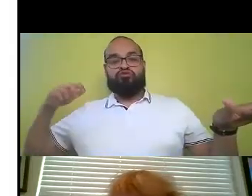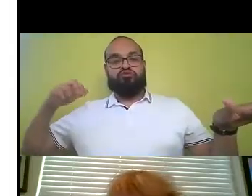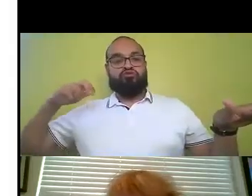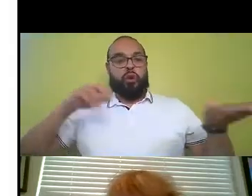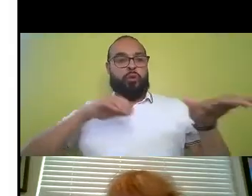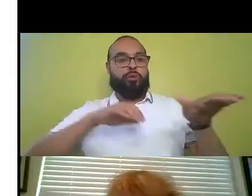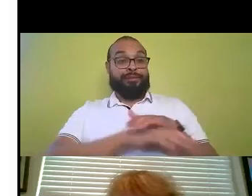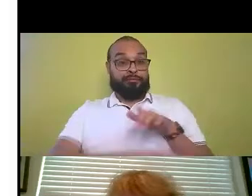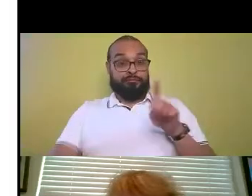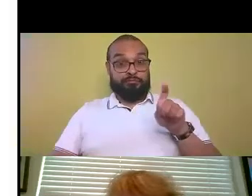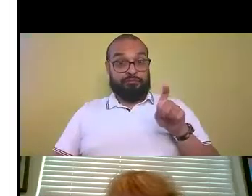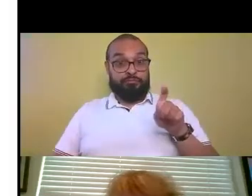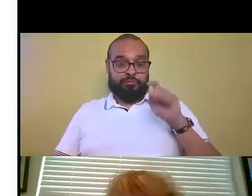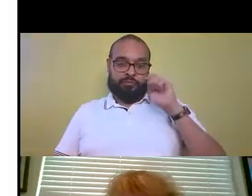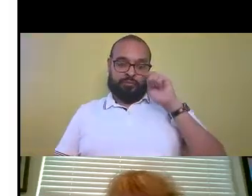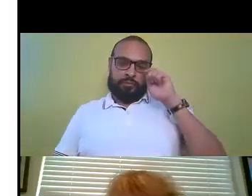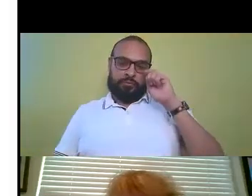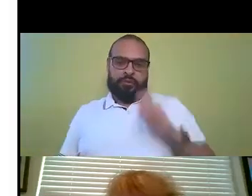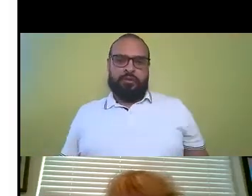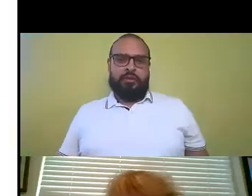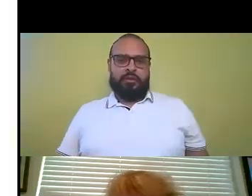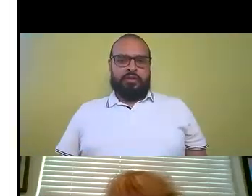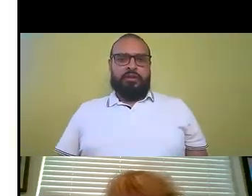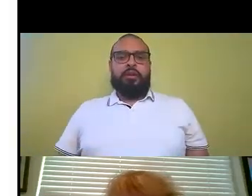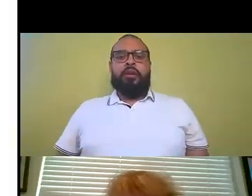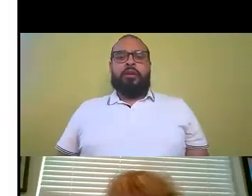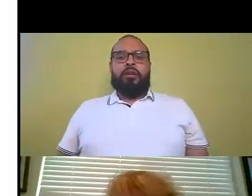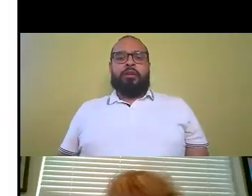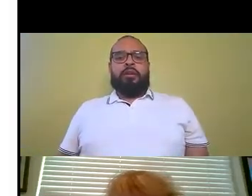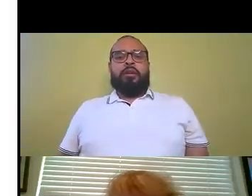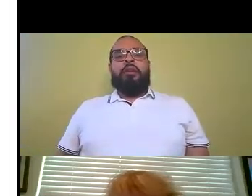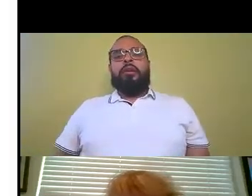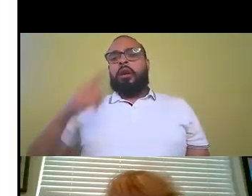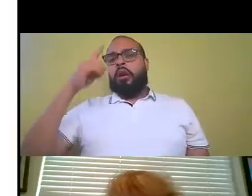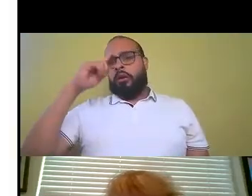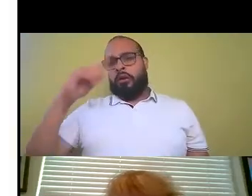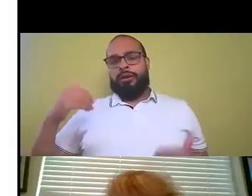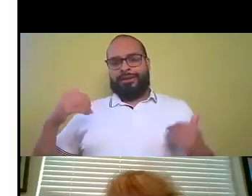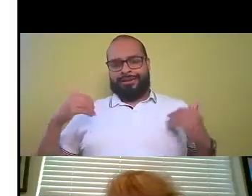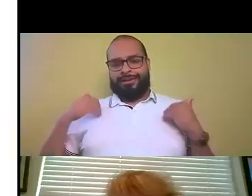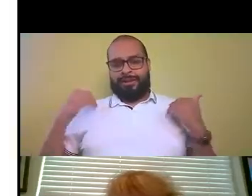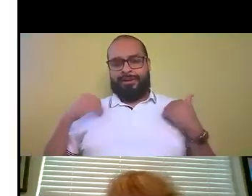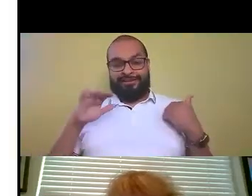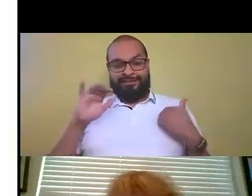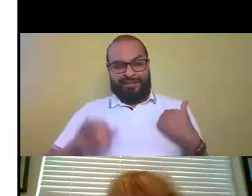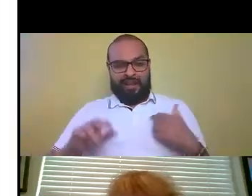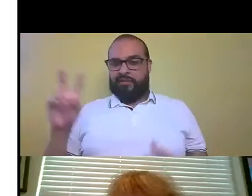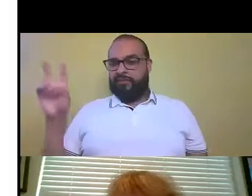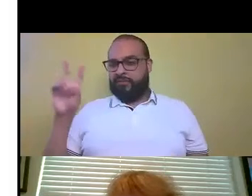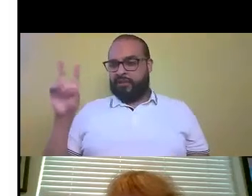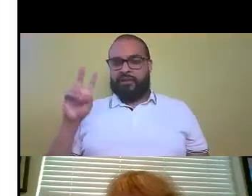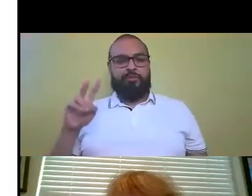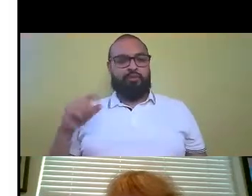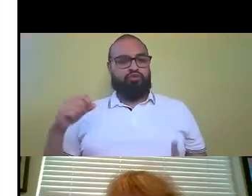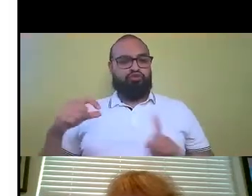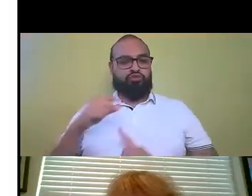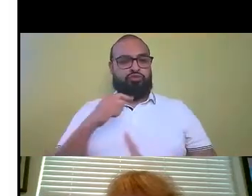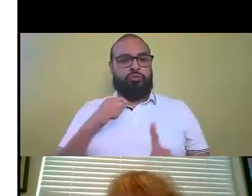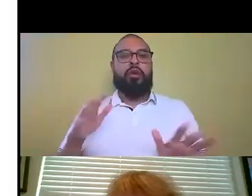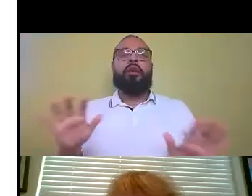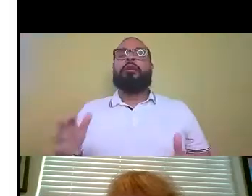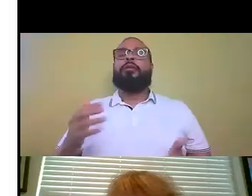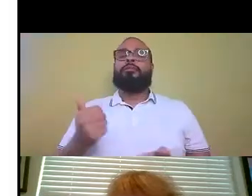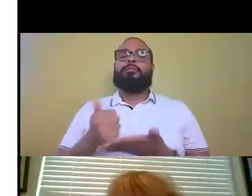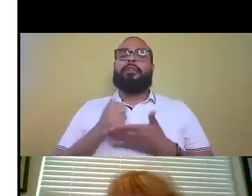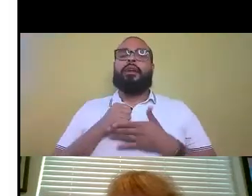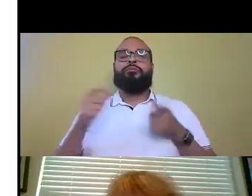So, and that can be for the youngest child, that kind of vestibular input is regulating. So you